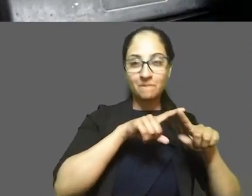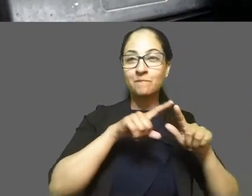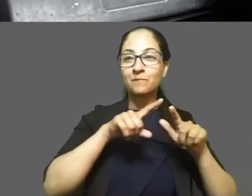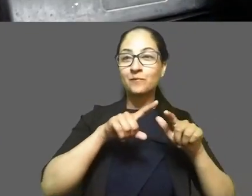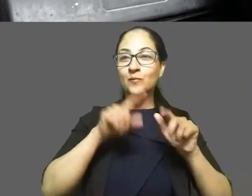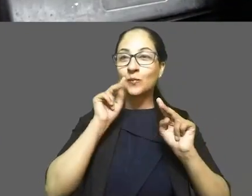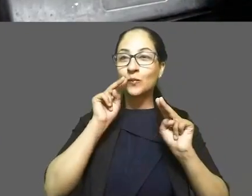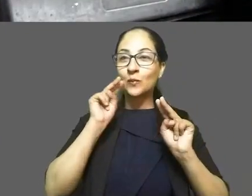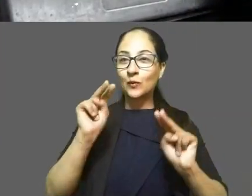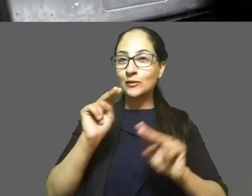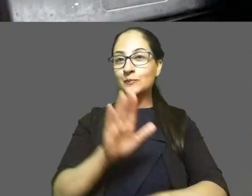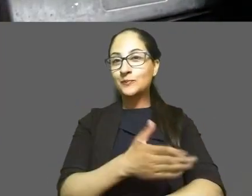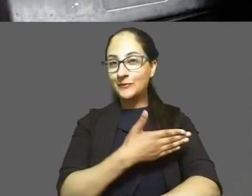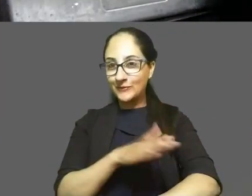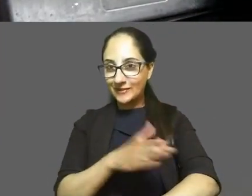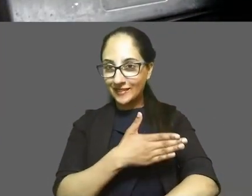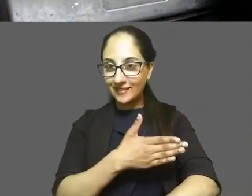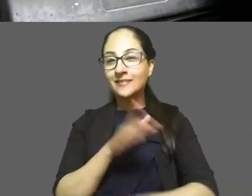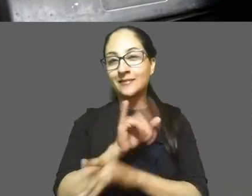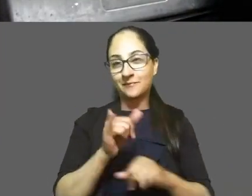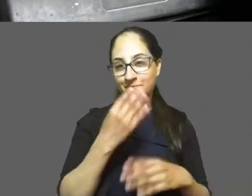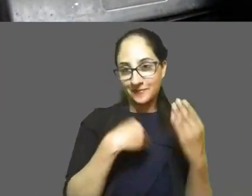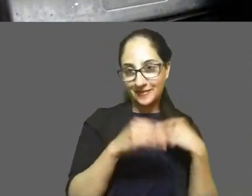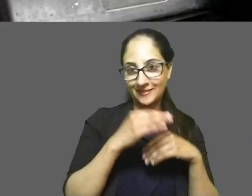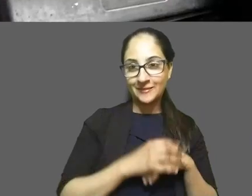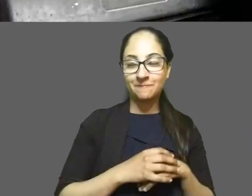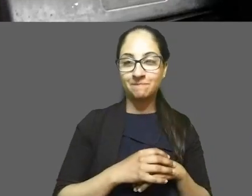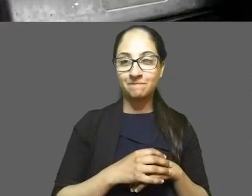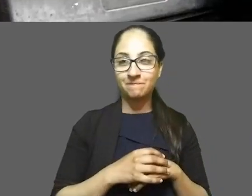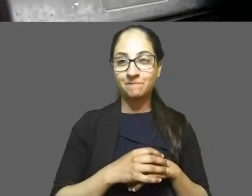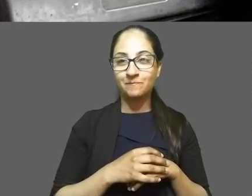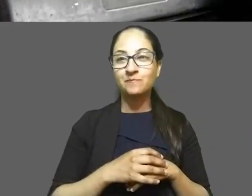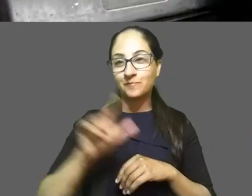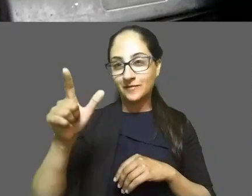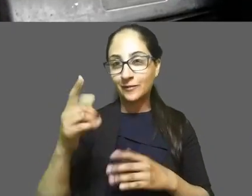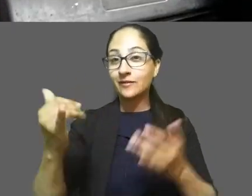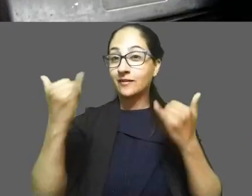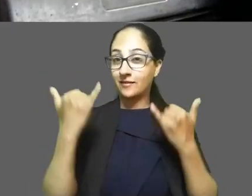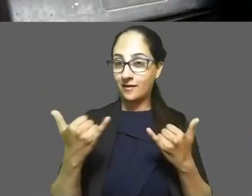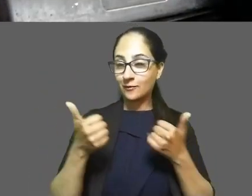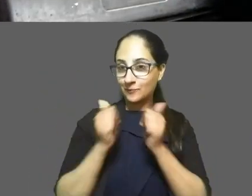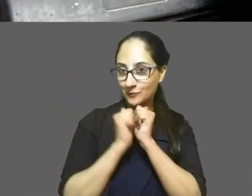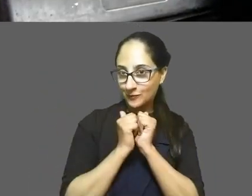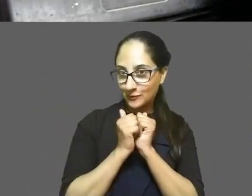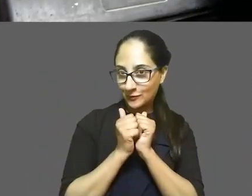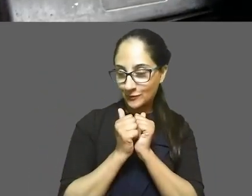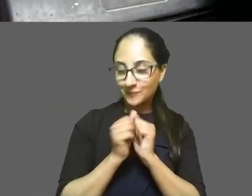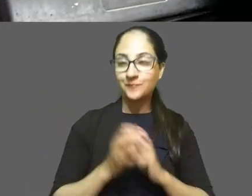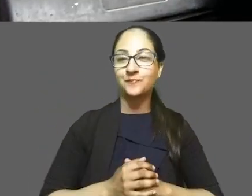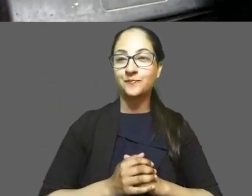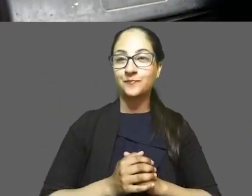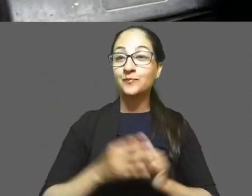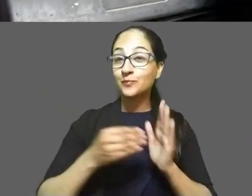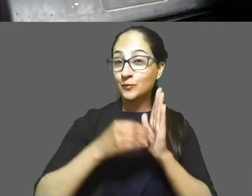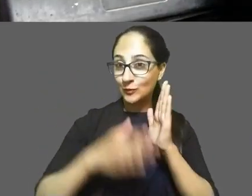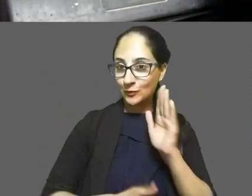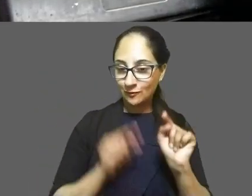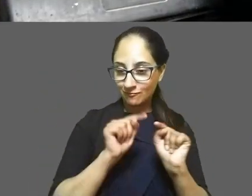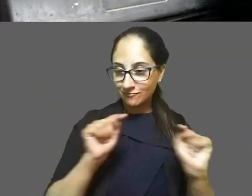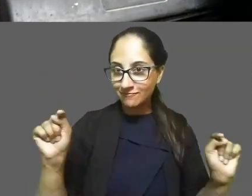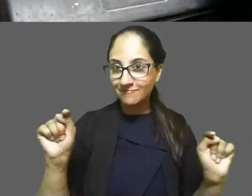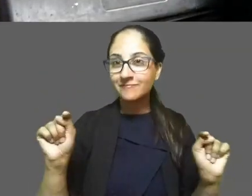Actually, I'm going to wait until the music party to enjoy this, because right now it is time to enjoy some of our best and brightest